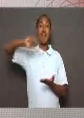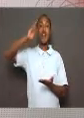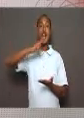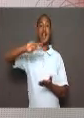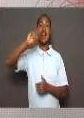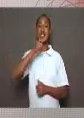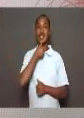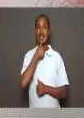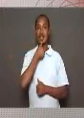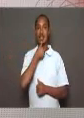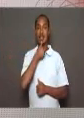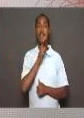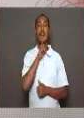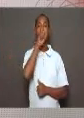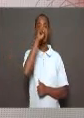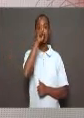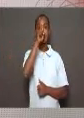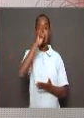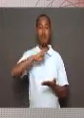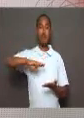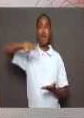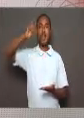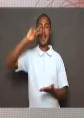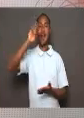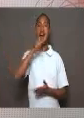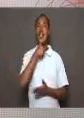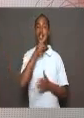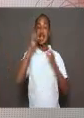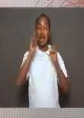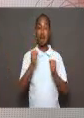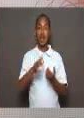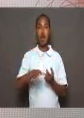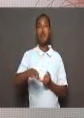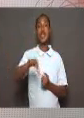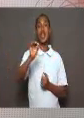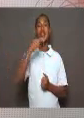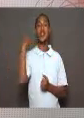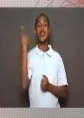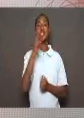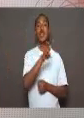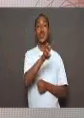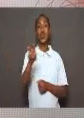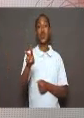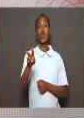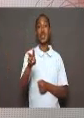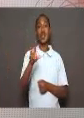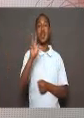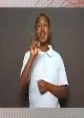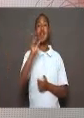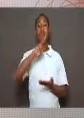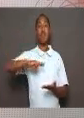non-volatile acid. In fact, volatile acids can be obtained using those that